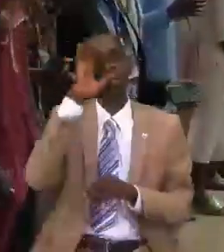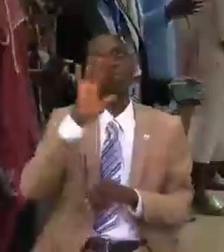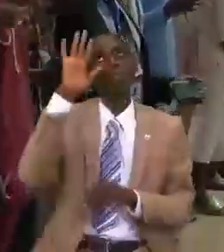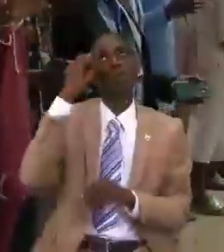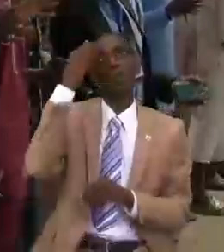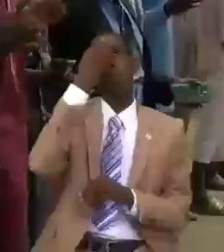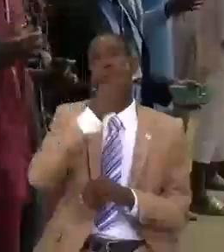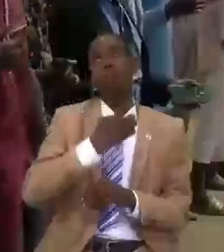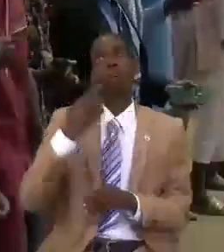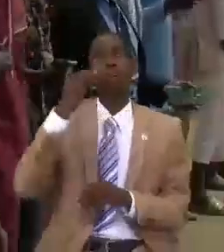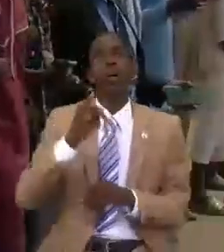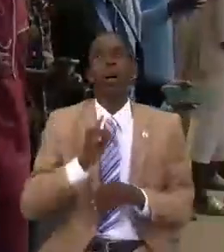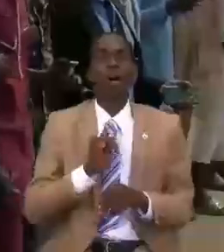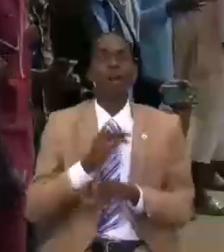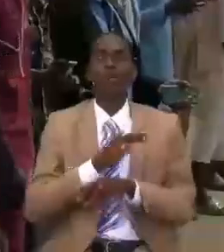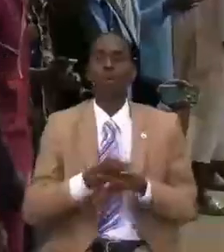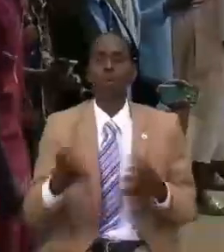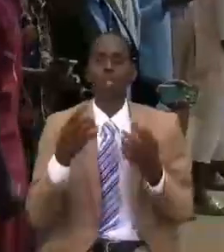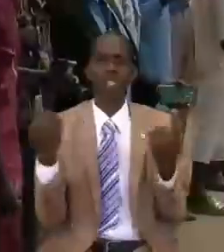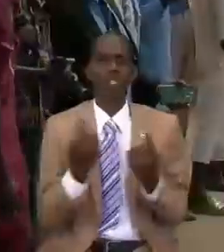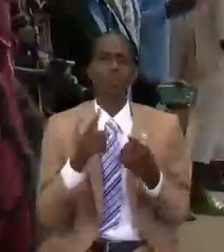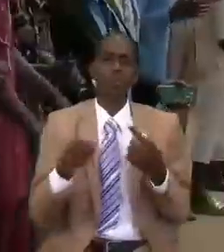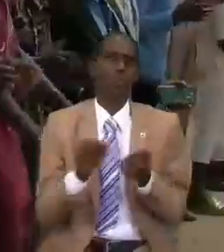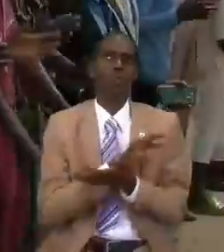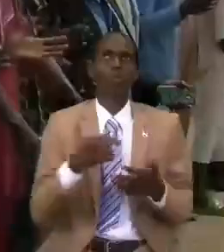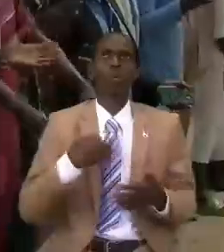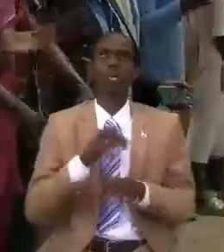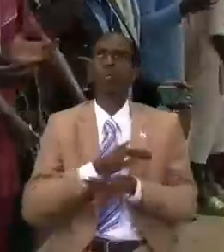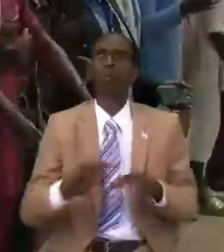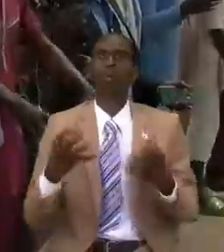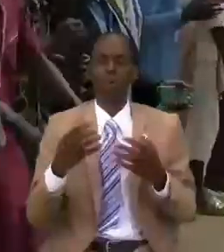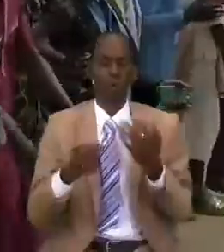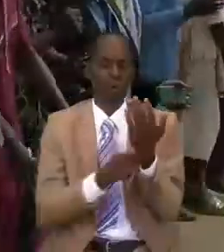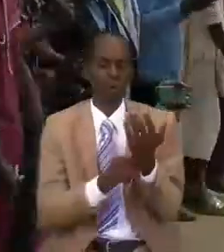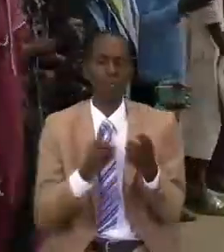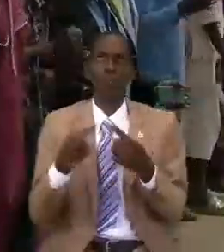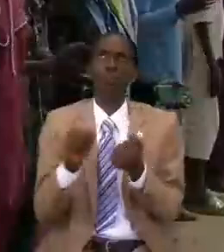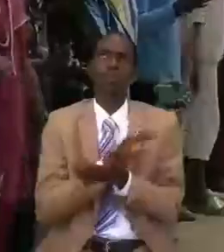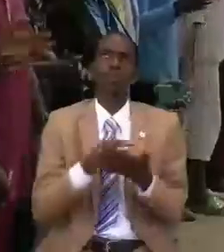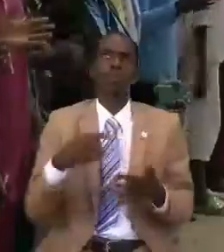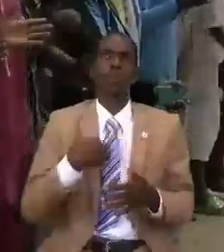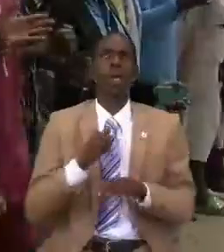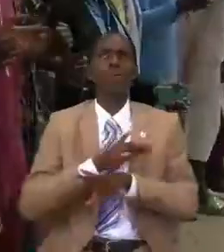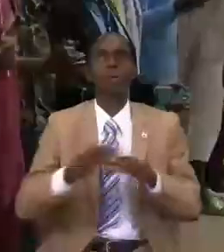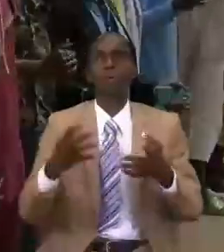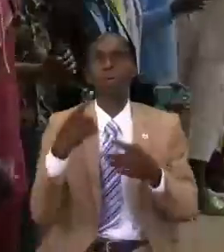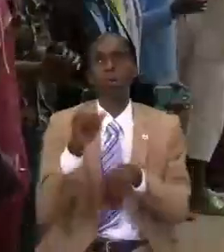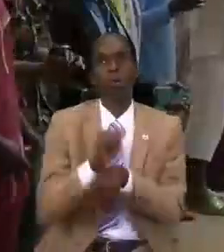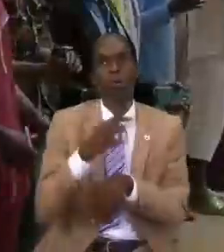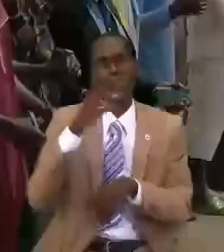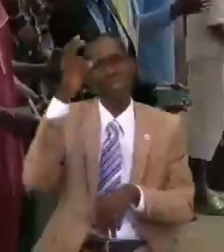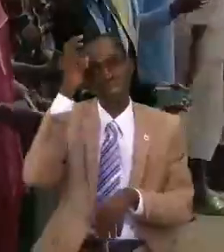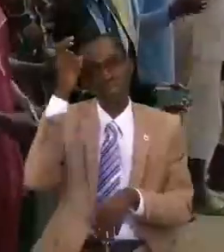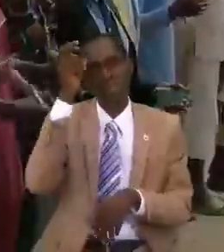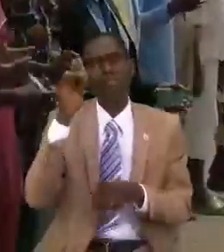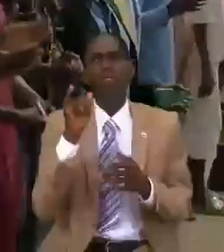flesh to ruin me. I don't want all the works of the devil and militating against my life to ruin